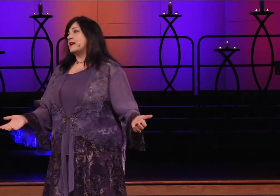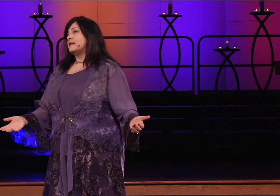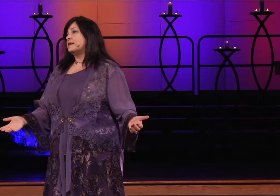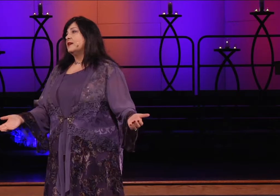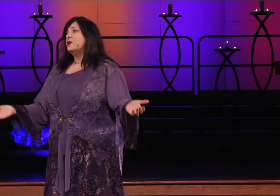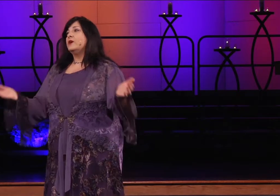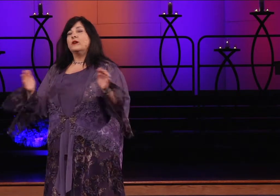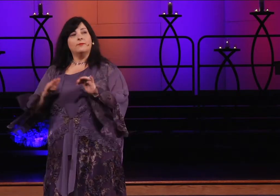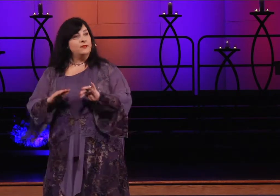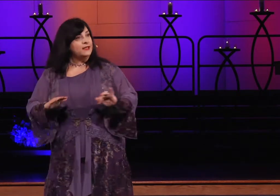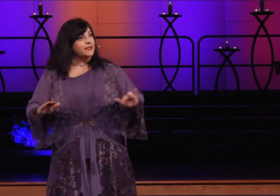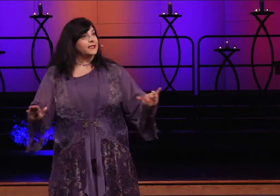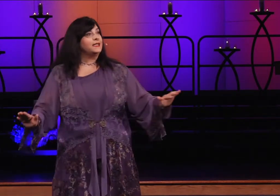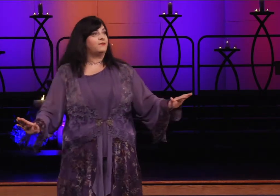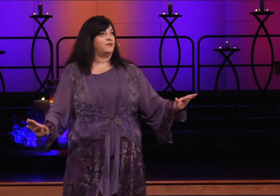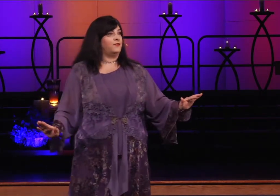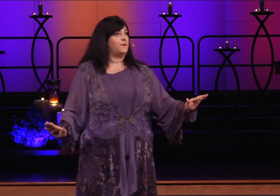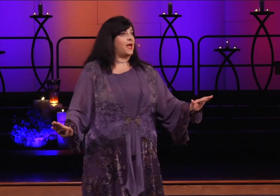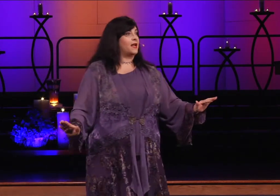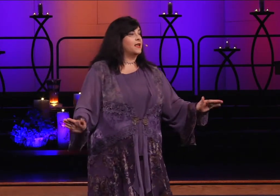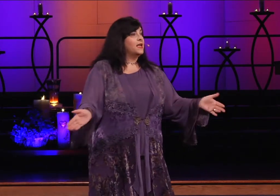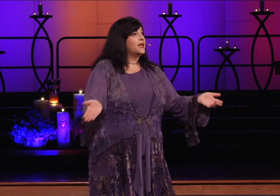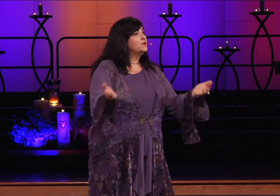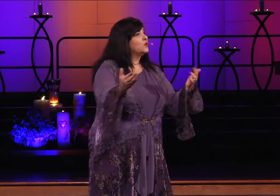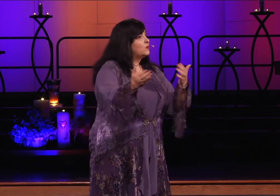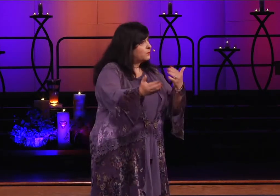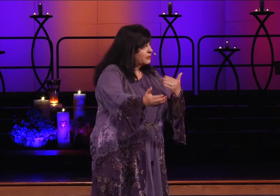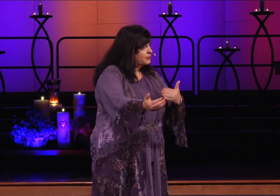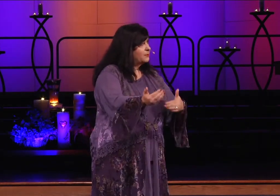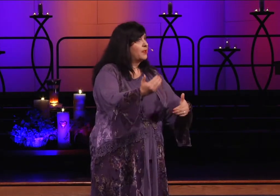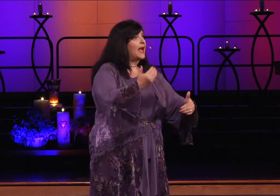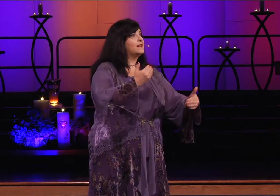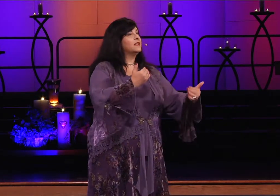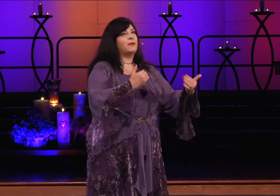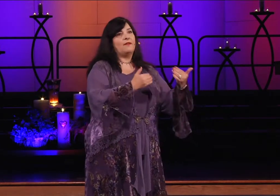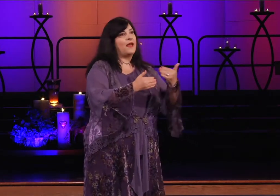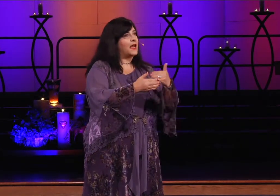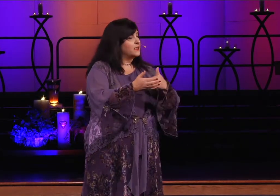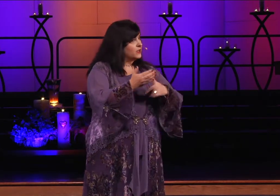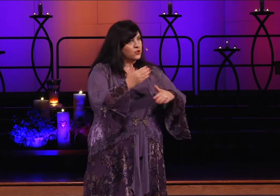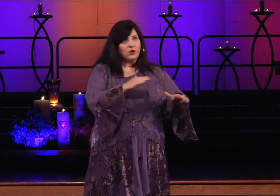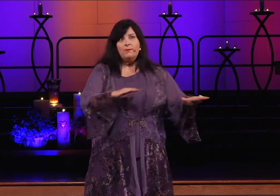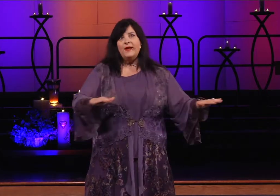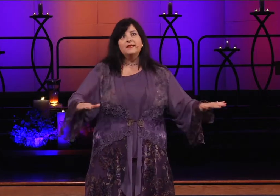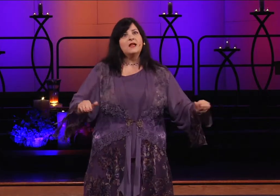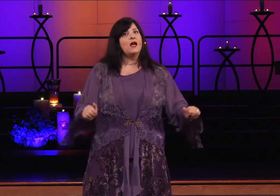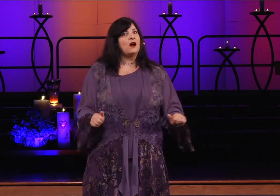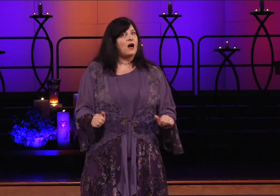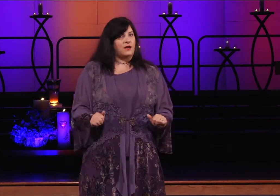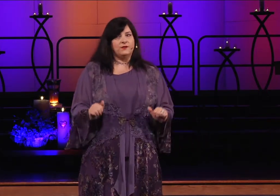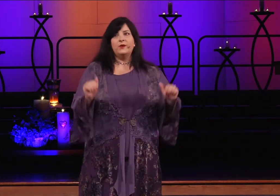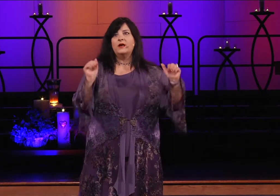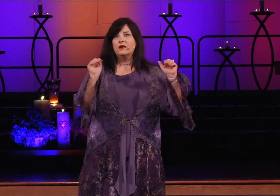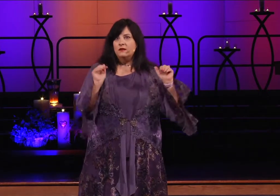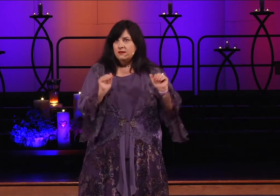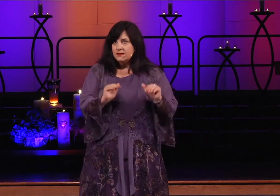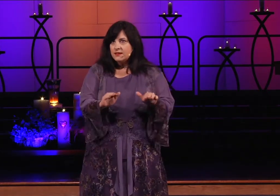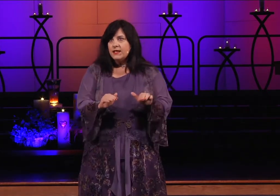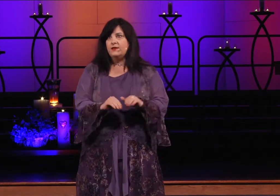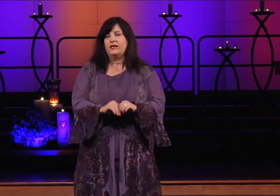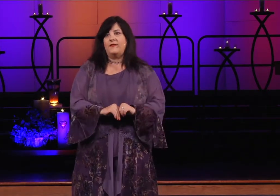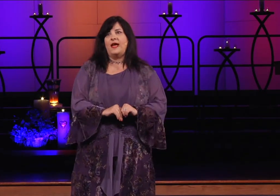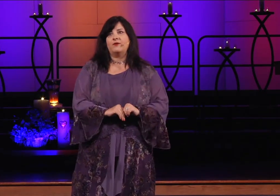Christian Science. We are completely different from that. And so when people ask about that, nope, that's not us. We